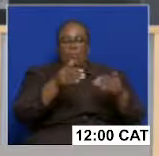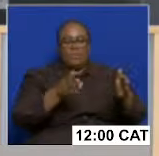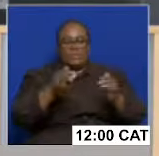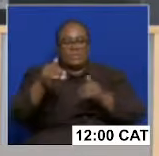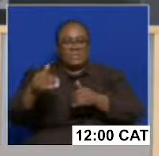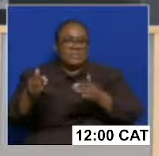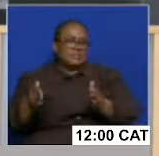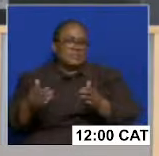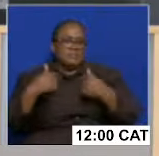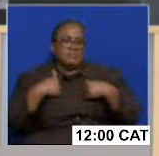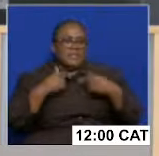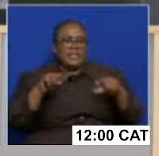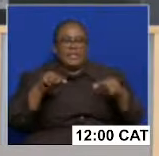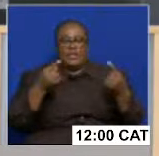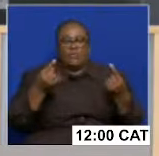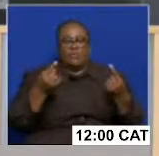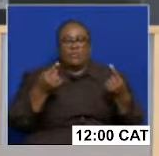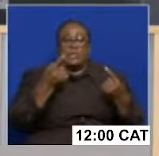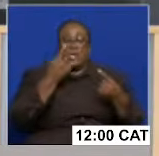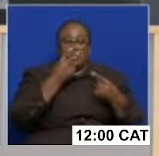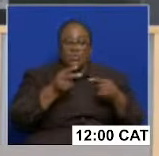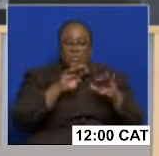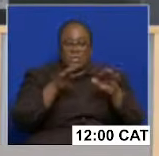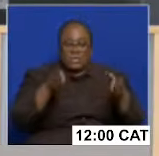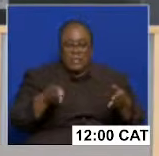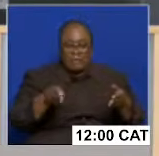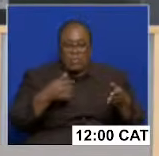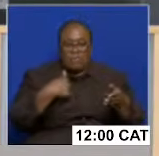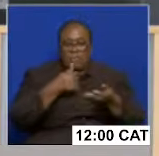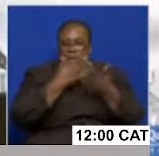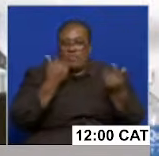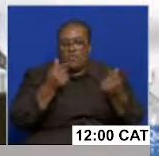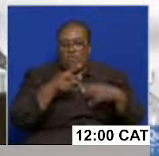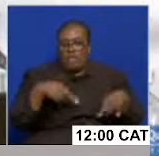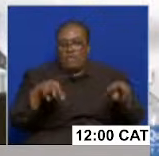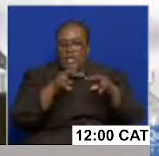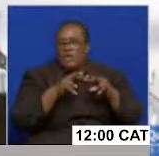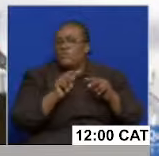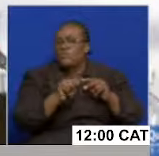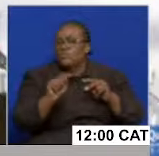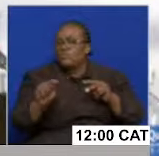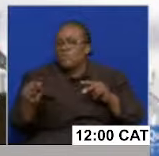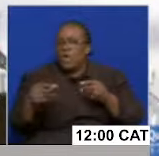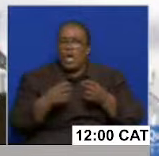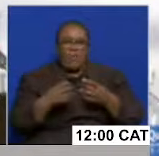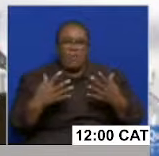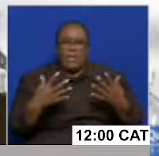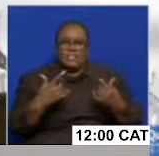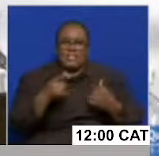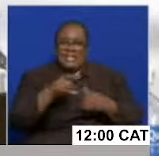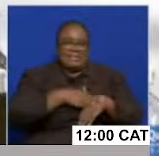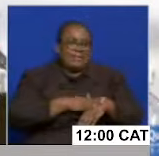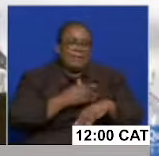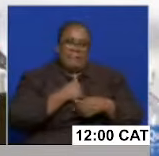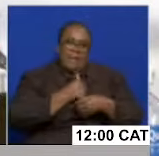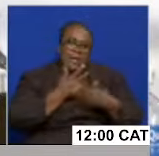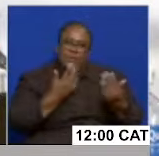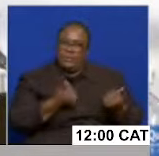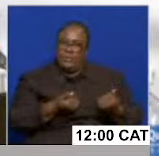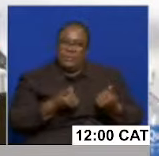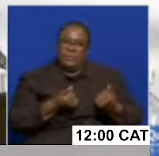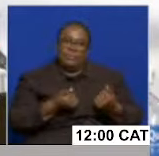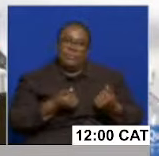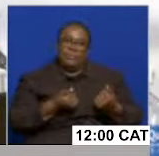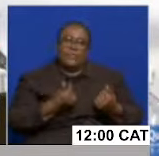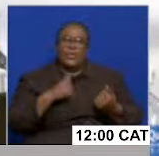on the table, what was the value for them at the time? How do we negotiate, or how do